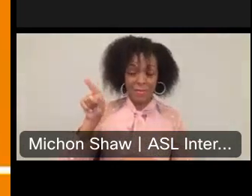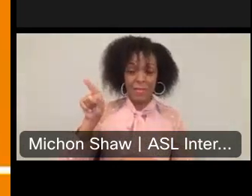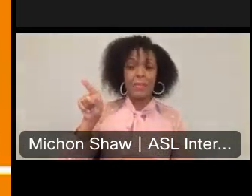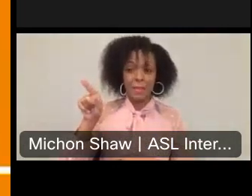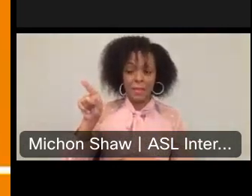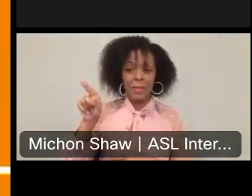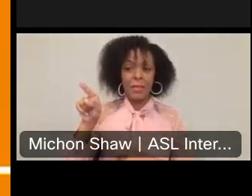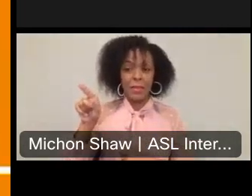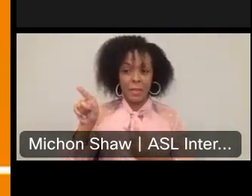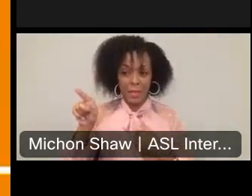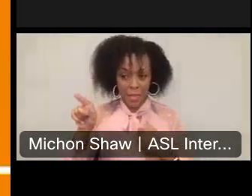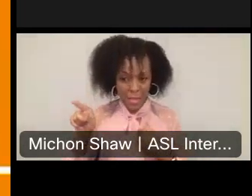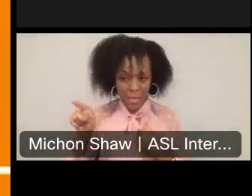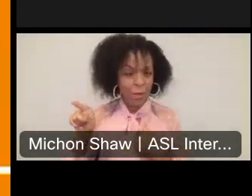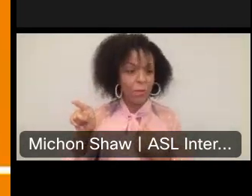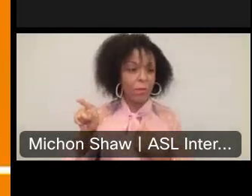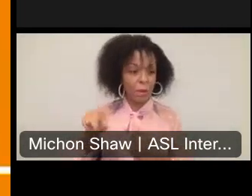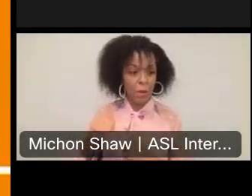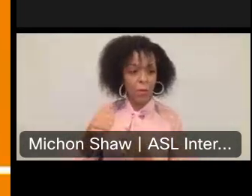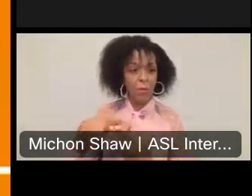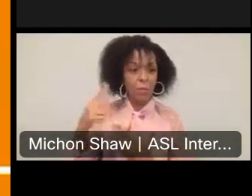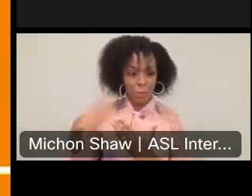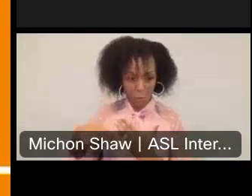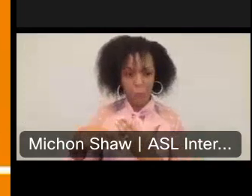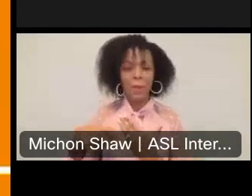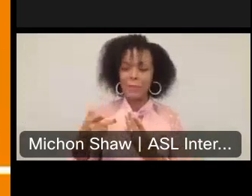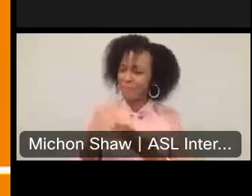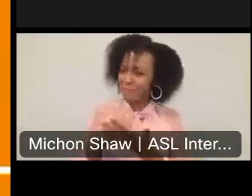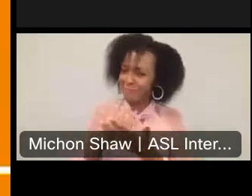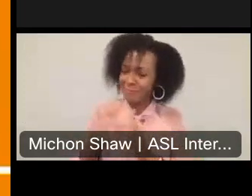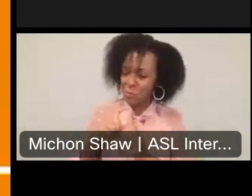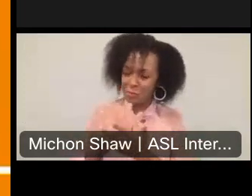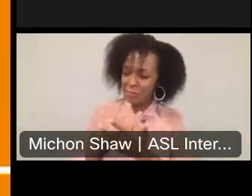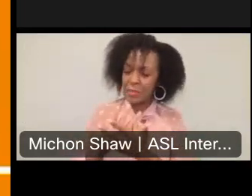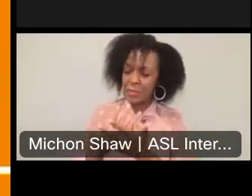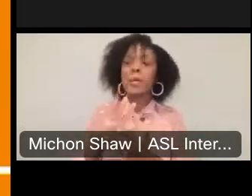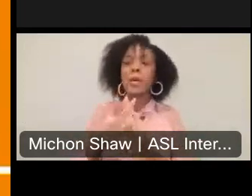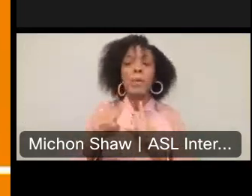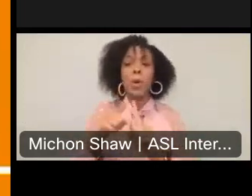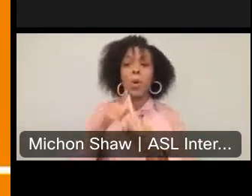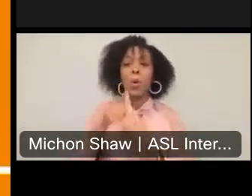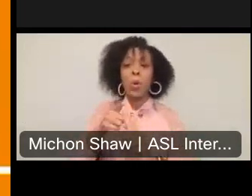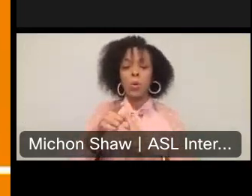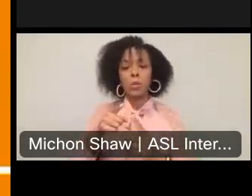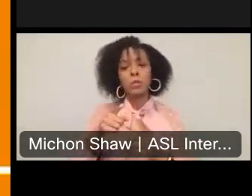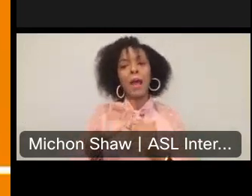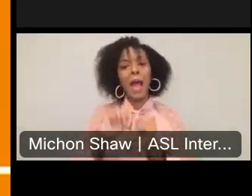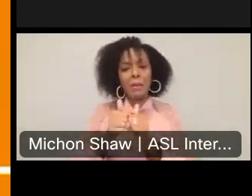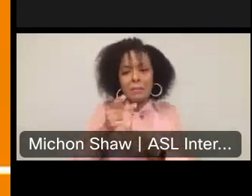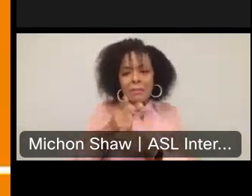trichology program. And that's all about treating the hair and treating the